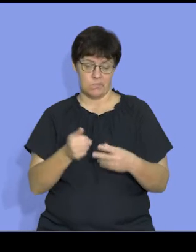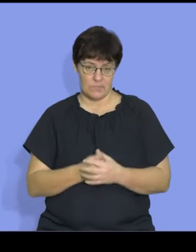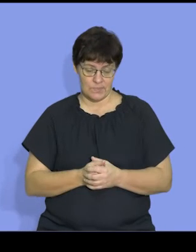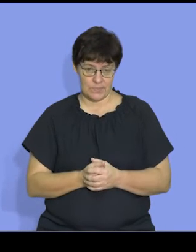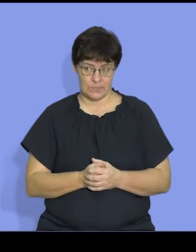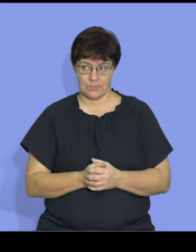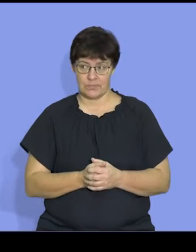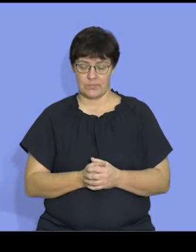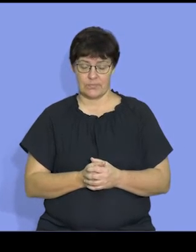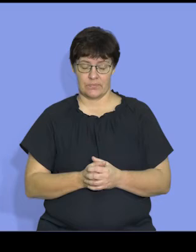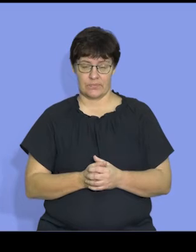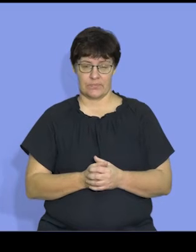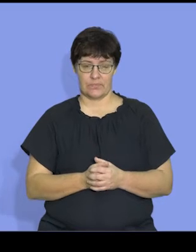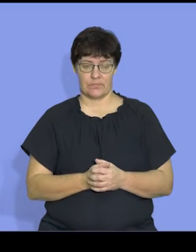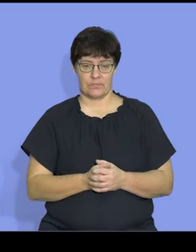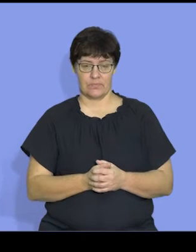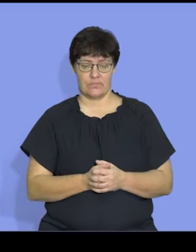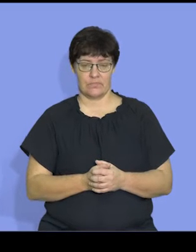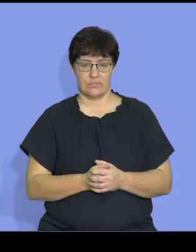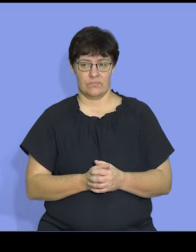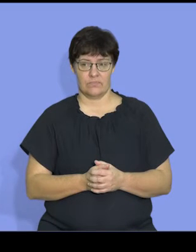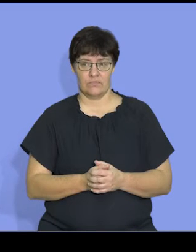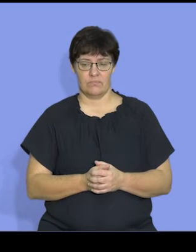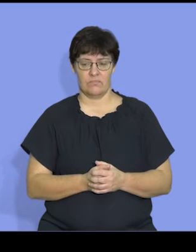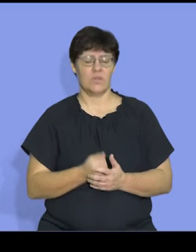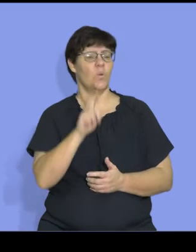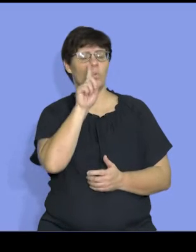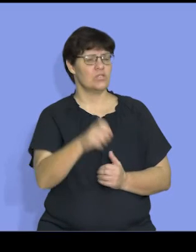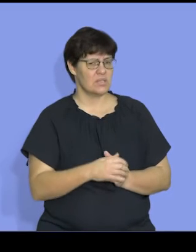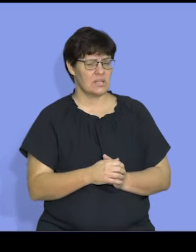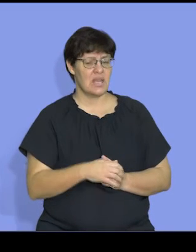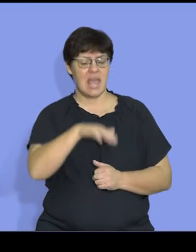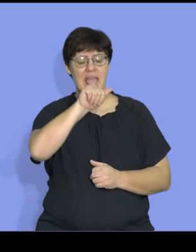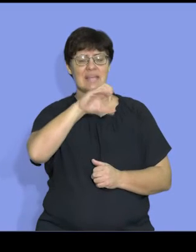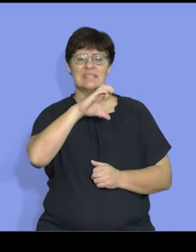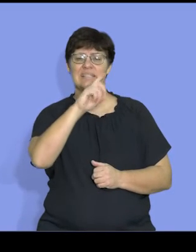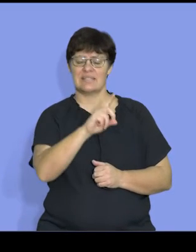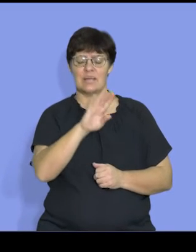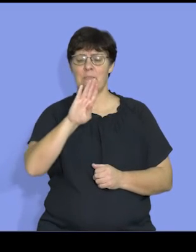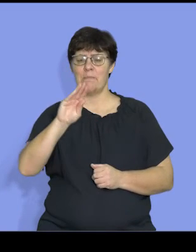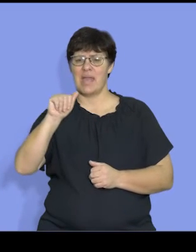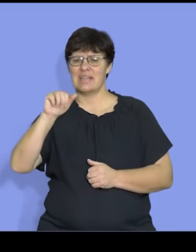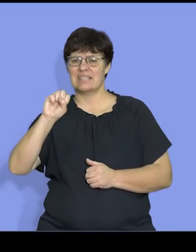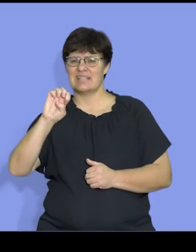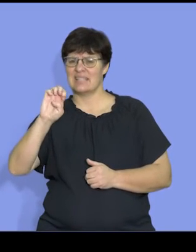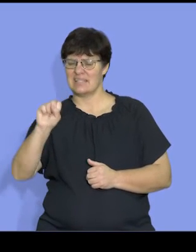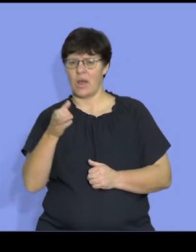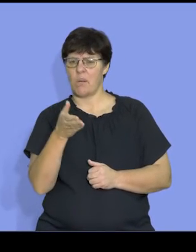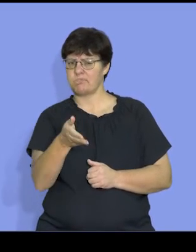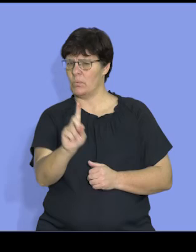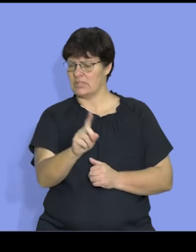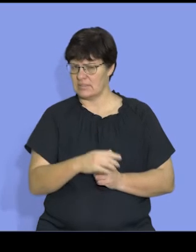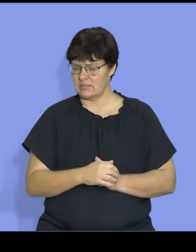right? Okay. Then the question says, what type of acids and bases are present in this reaction,